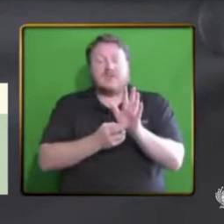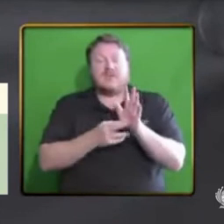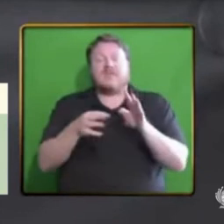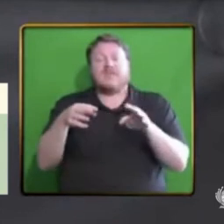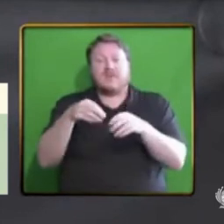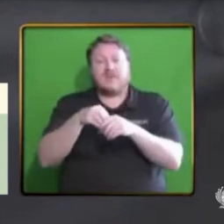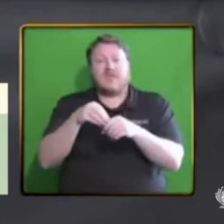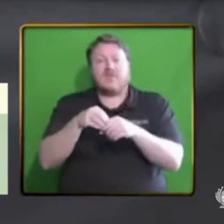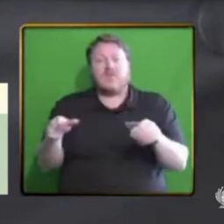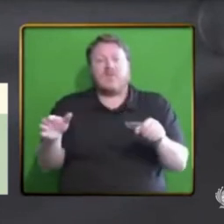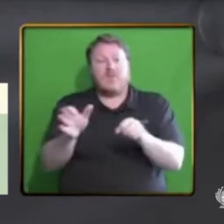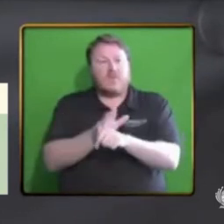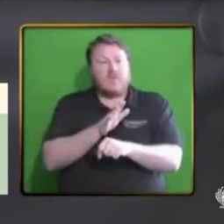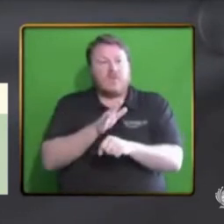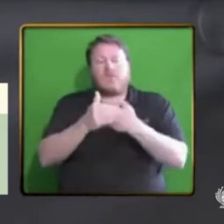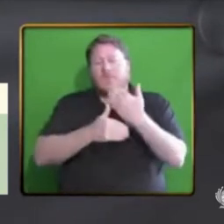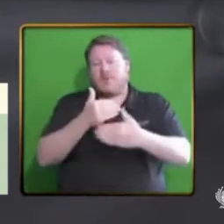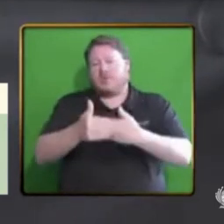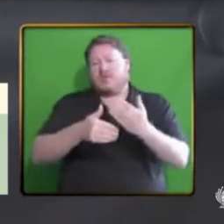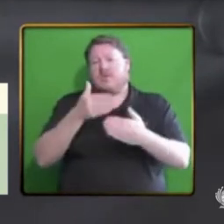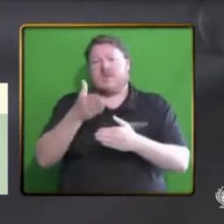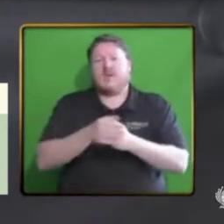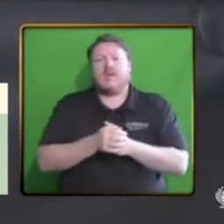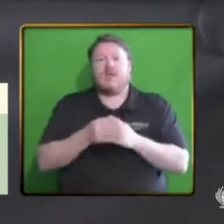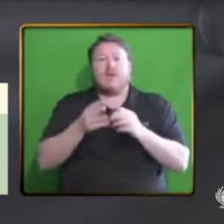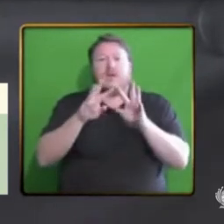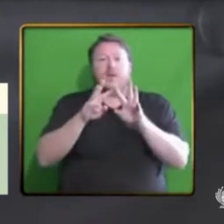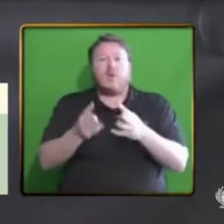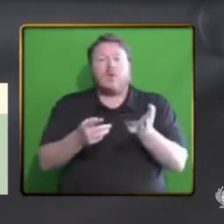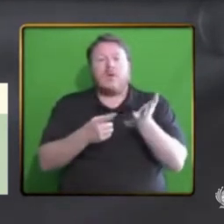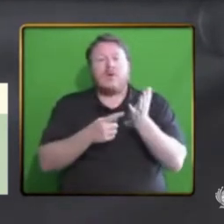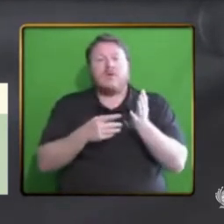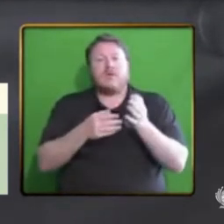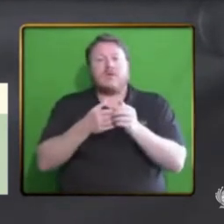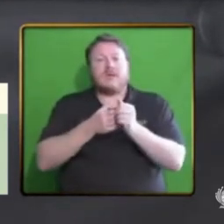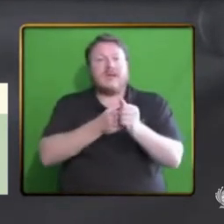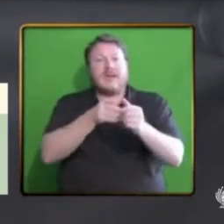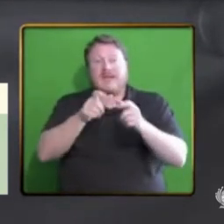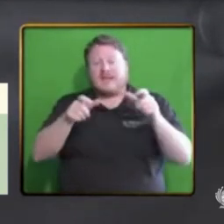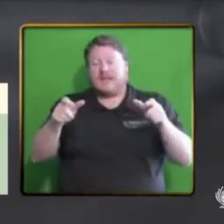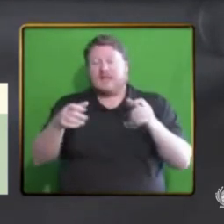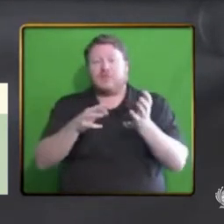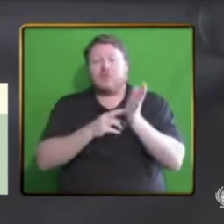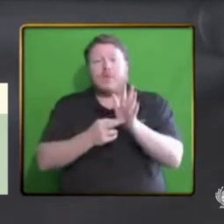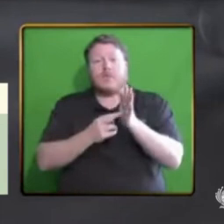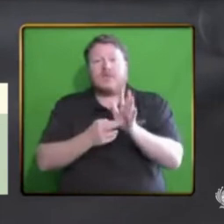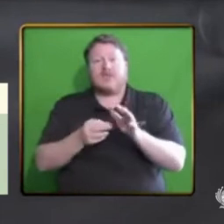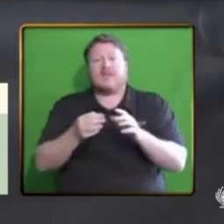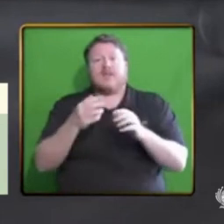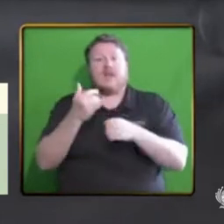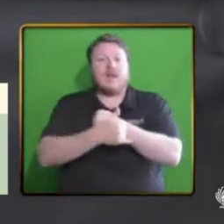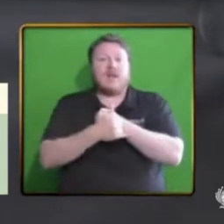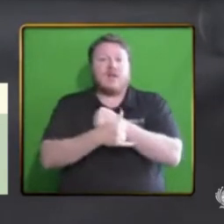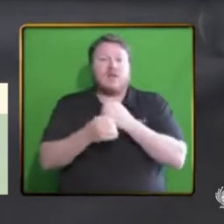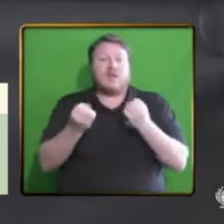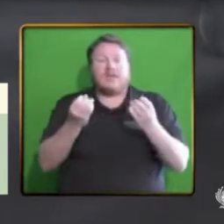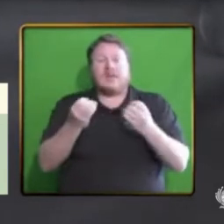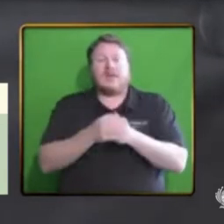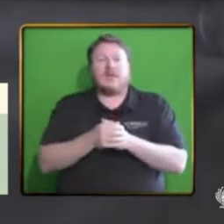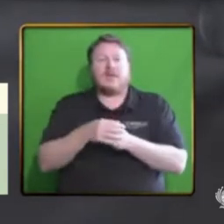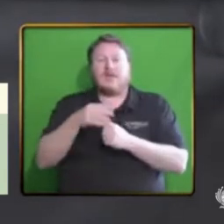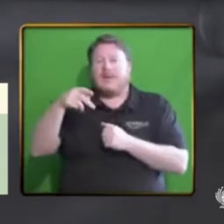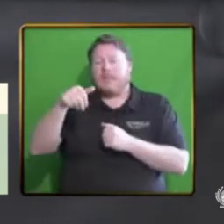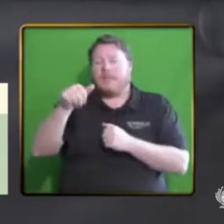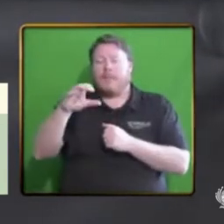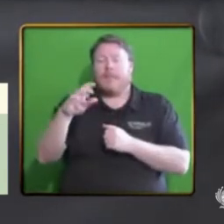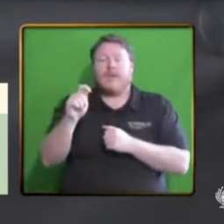whole process. And world leaders representing many countries adopted the Pact for the